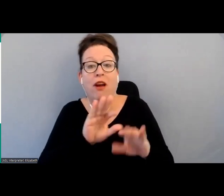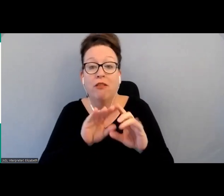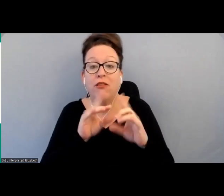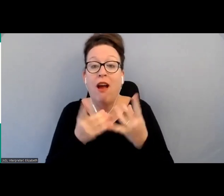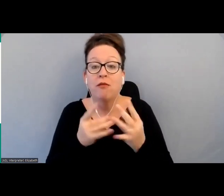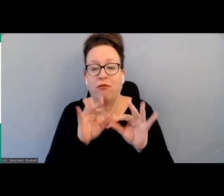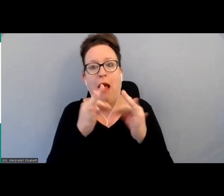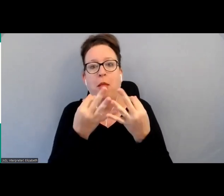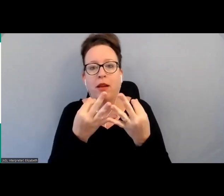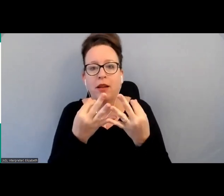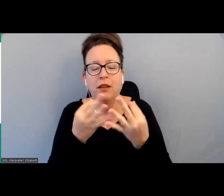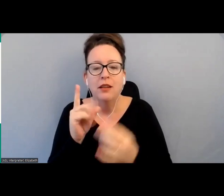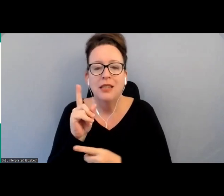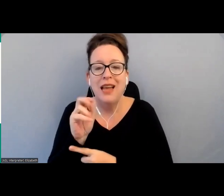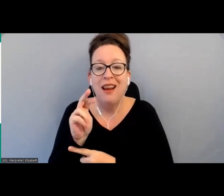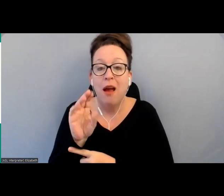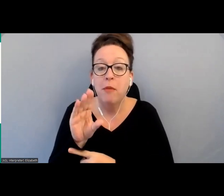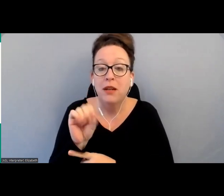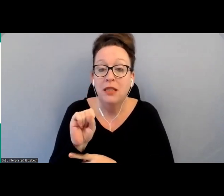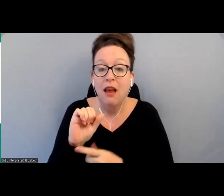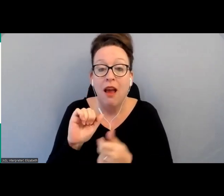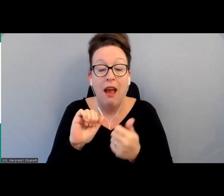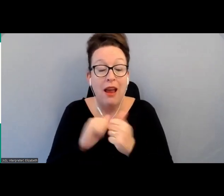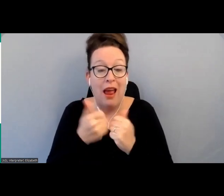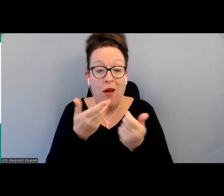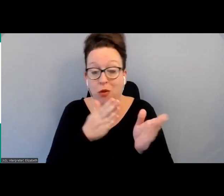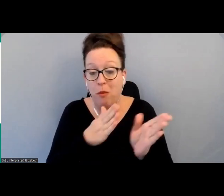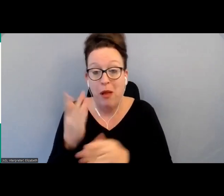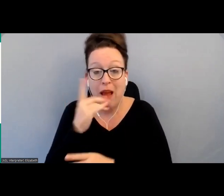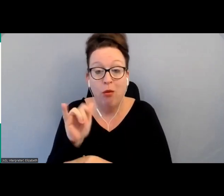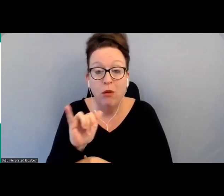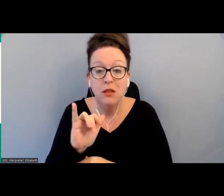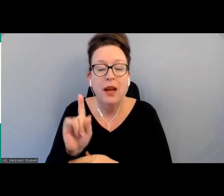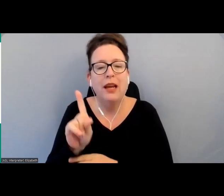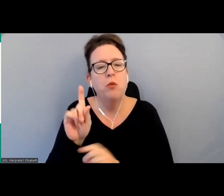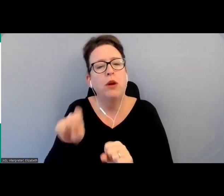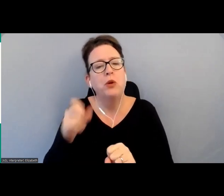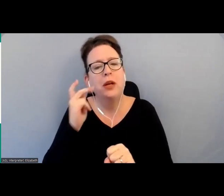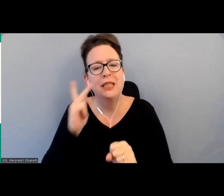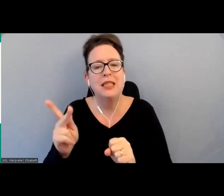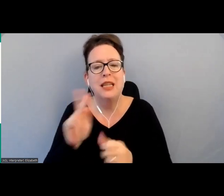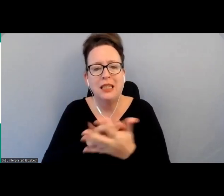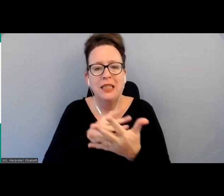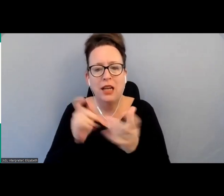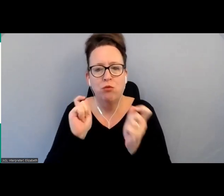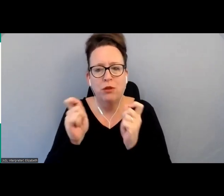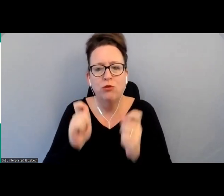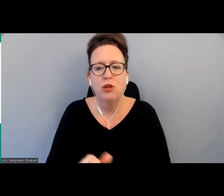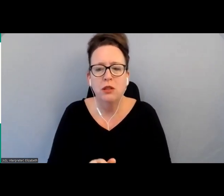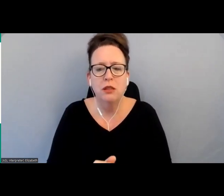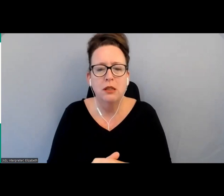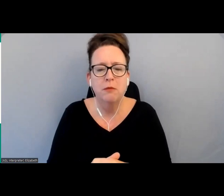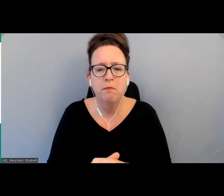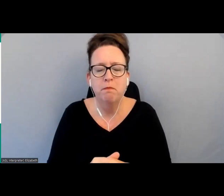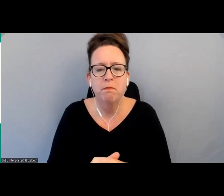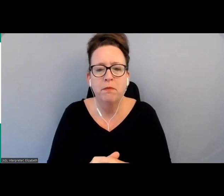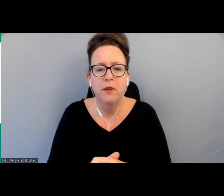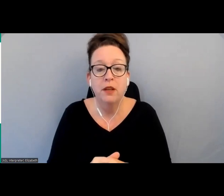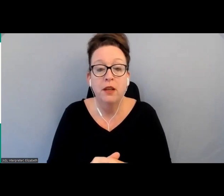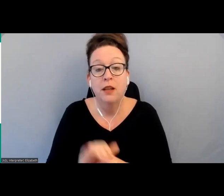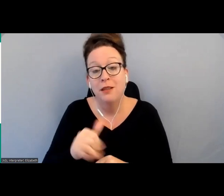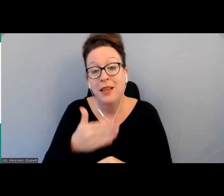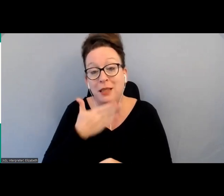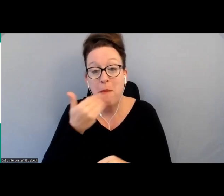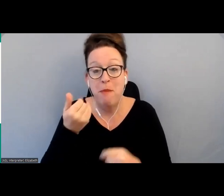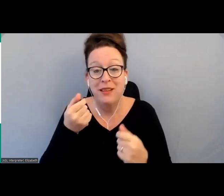how viable the plan might be, or where there might be potential for adjustment. Mm-hmm. So I guess that's my